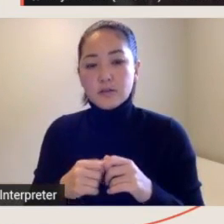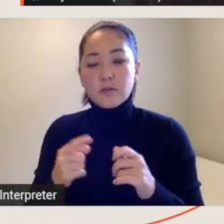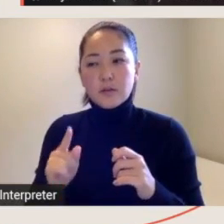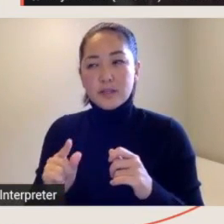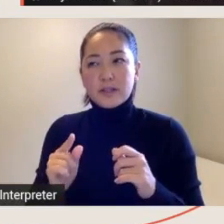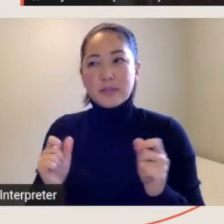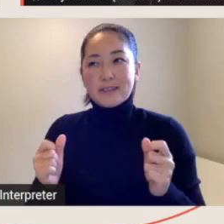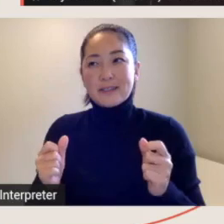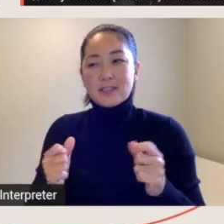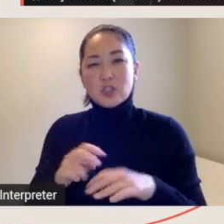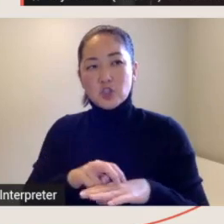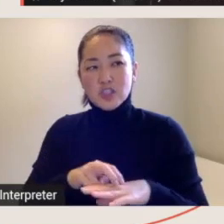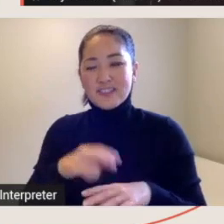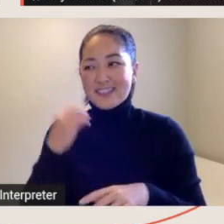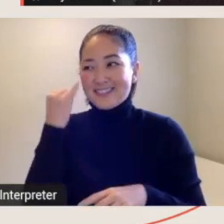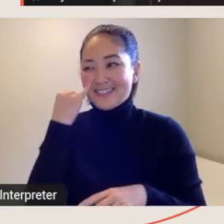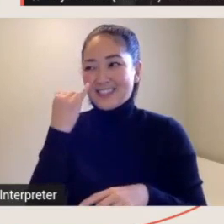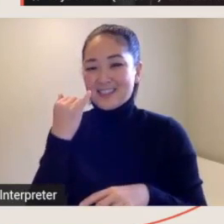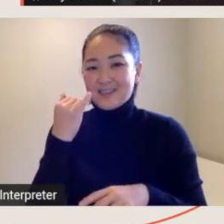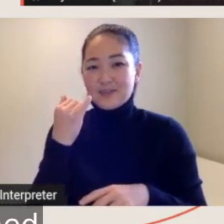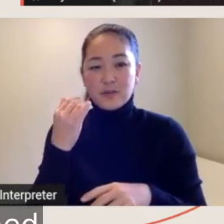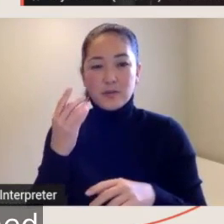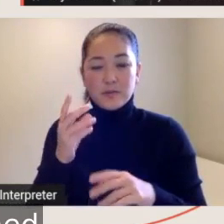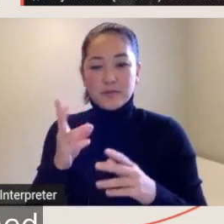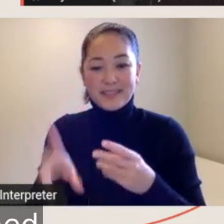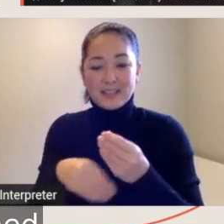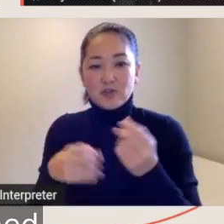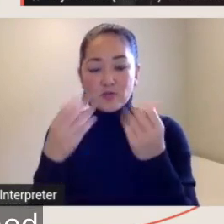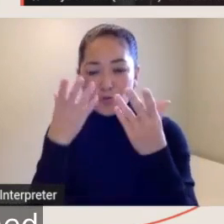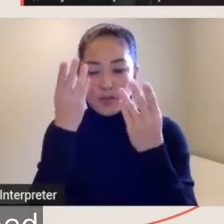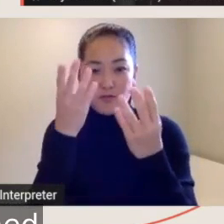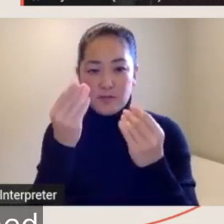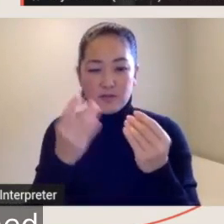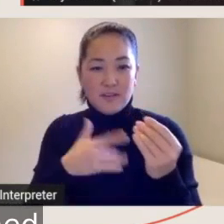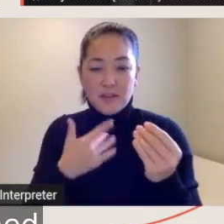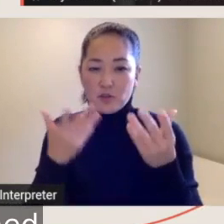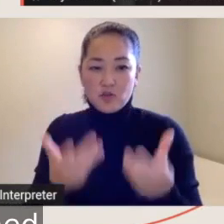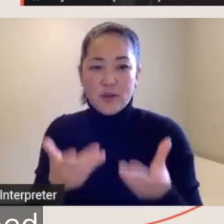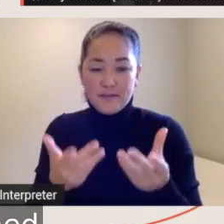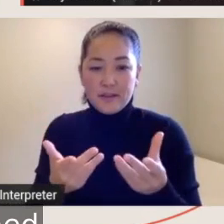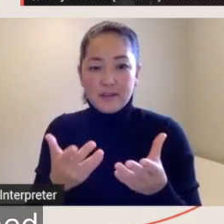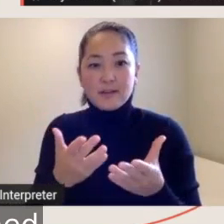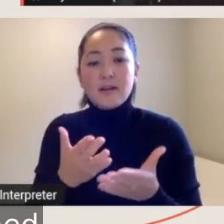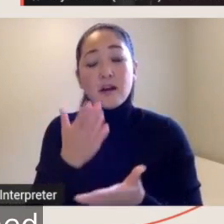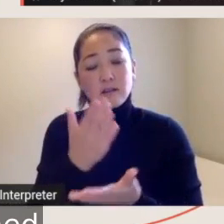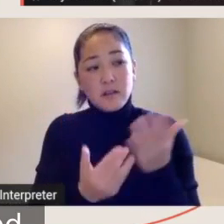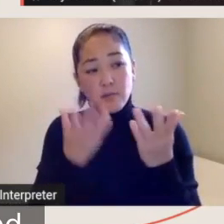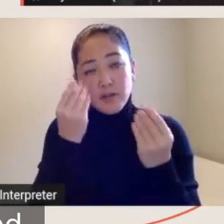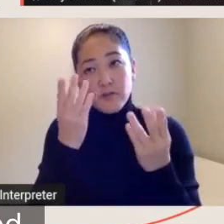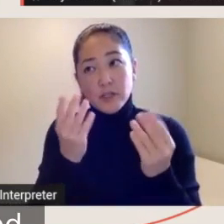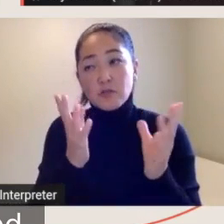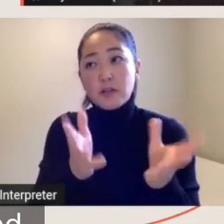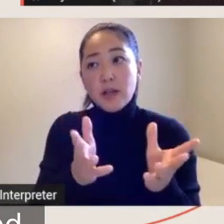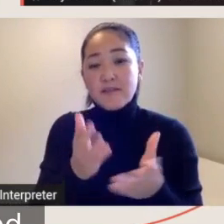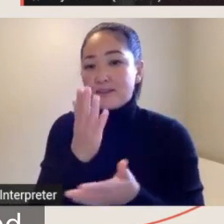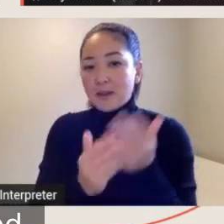be too vague in the film. And some of them remained and they were needed. But